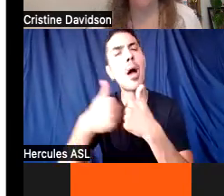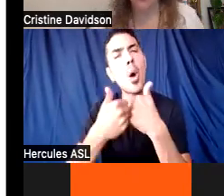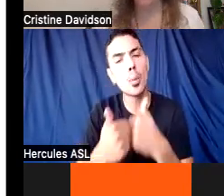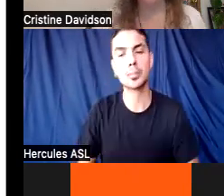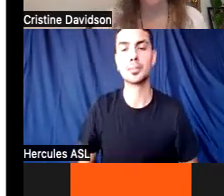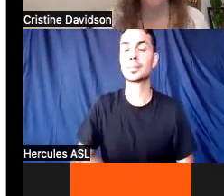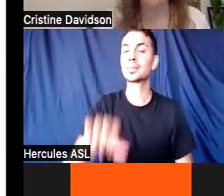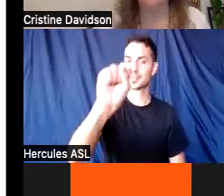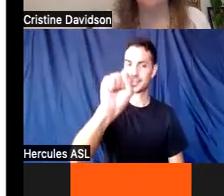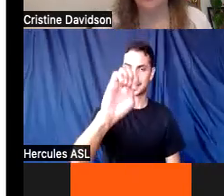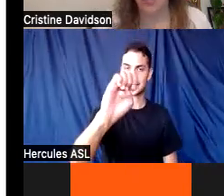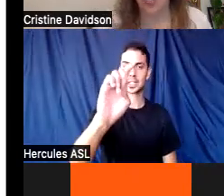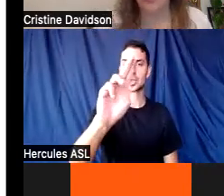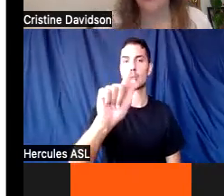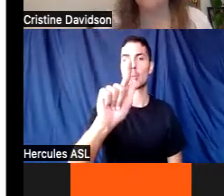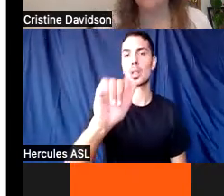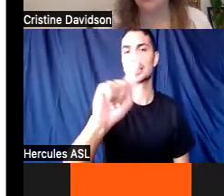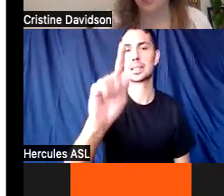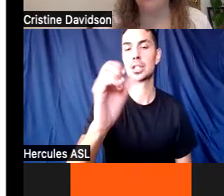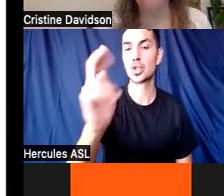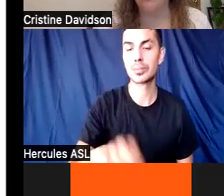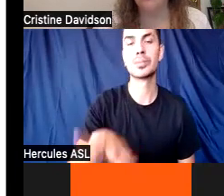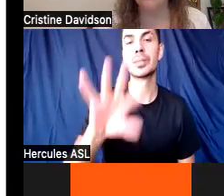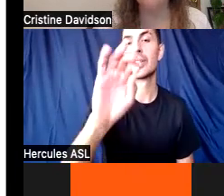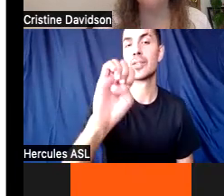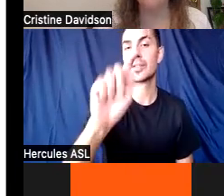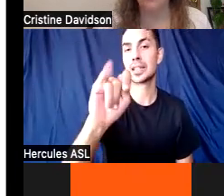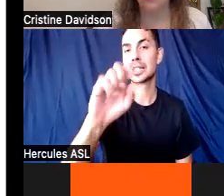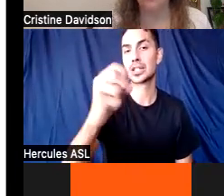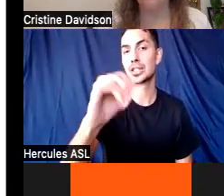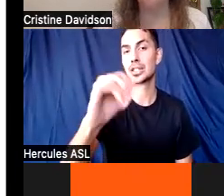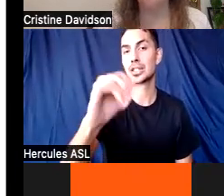Sexualization and fetishization, laws, exotifying.